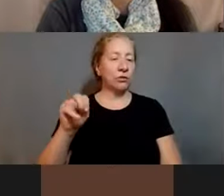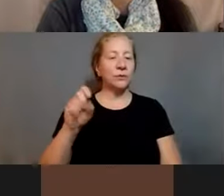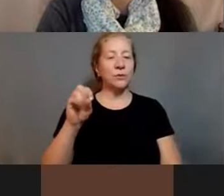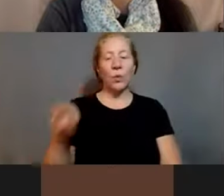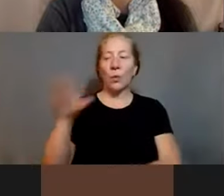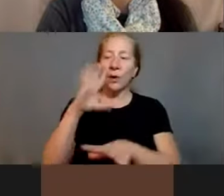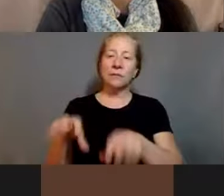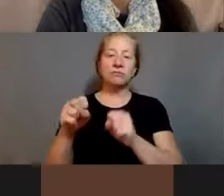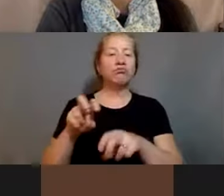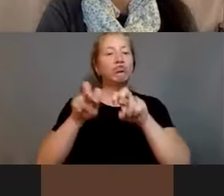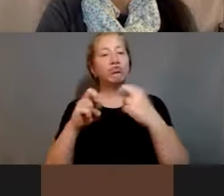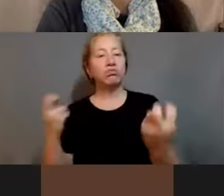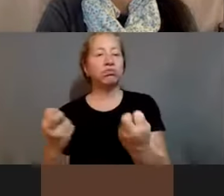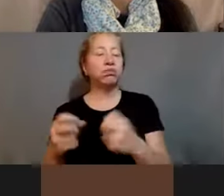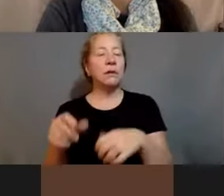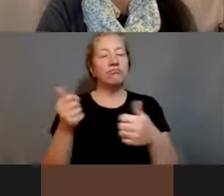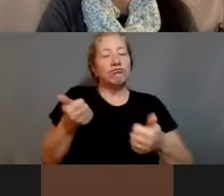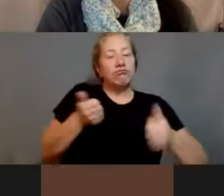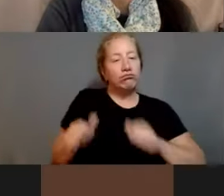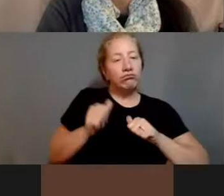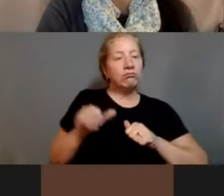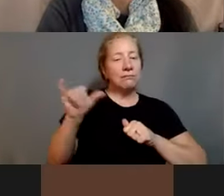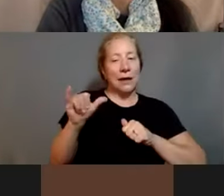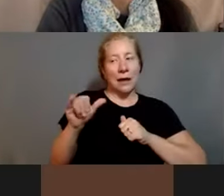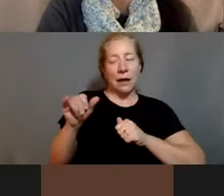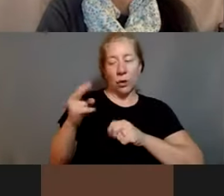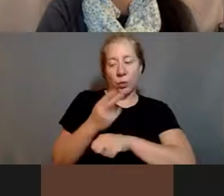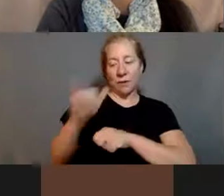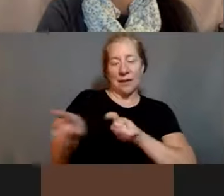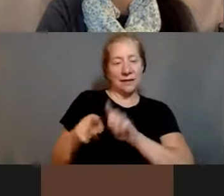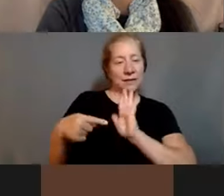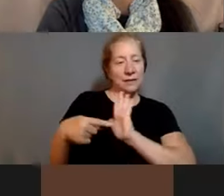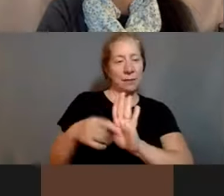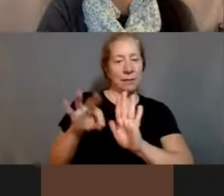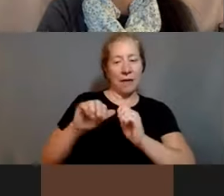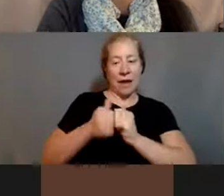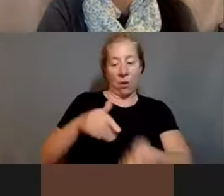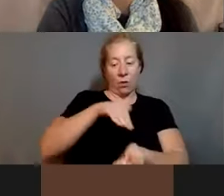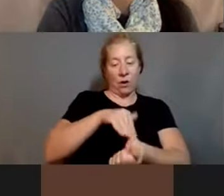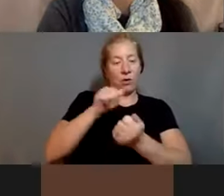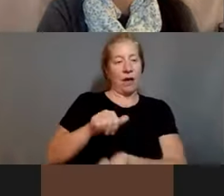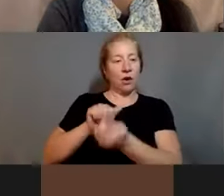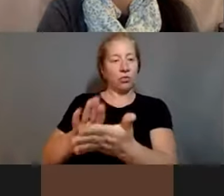play to educate residents on how to address cultural